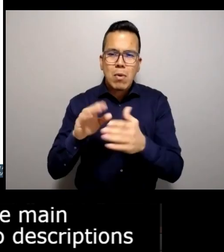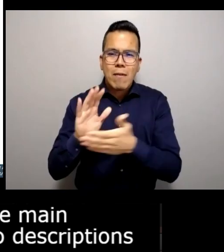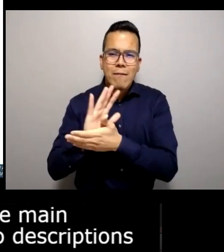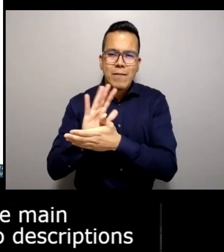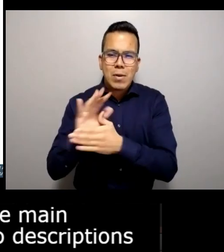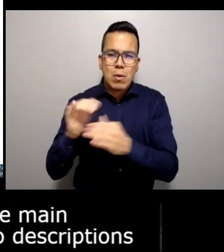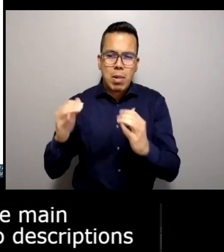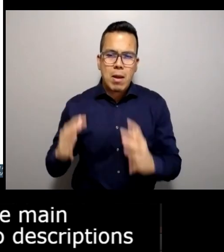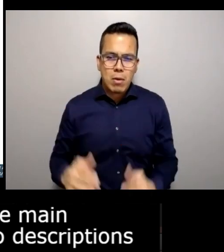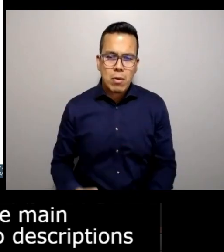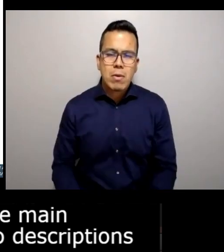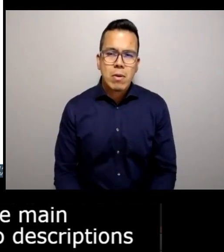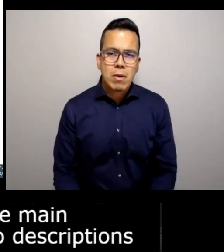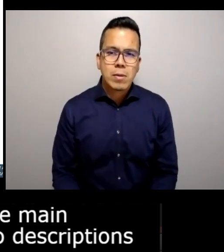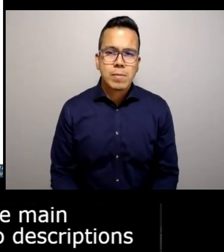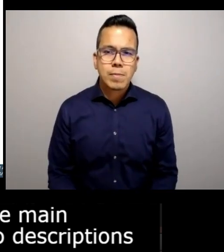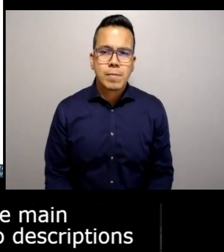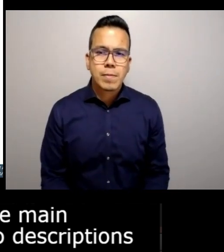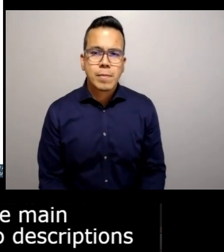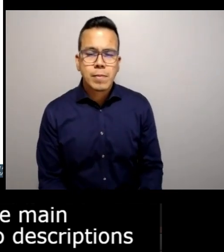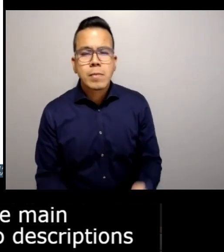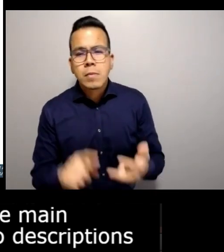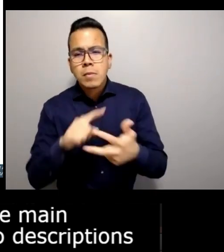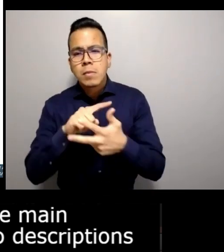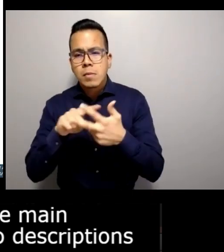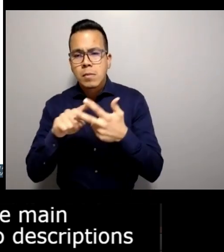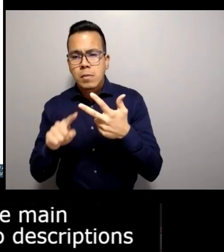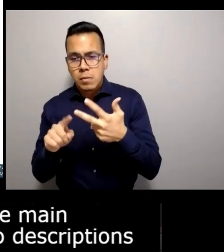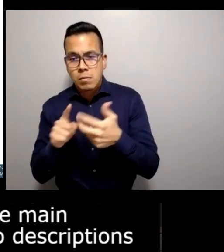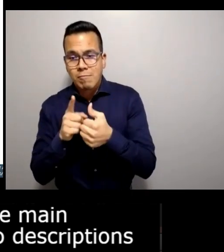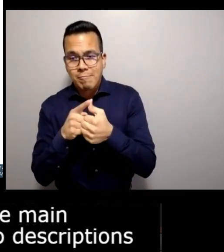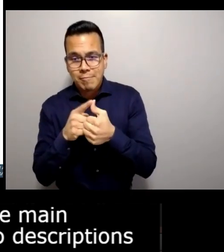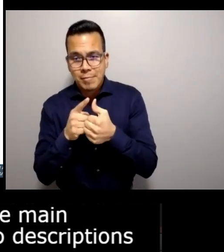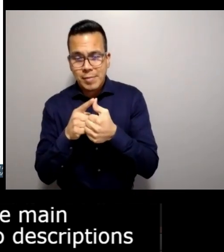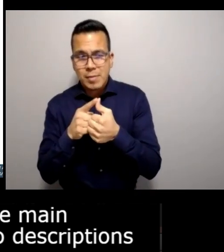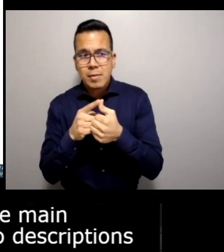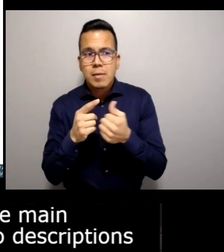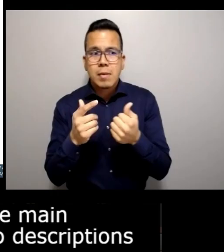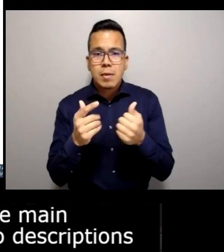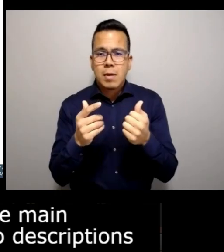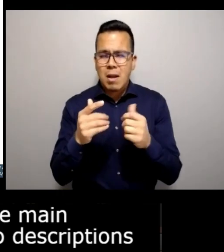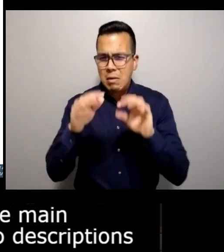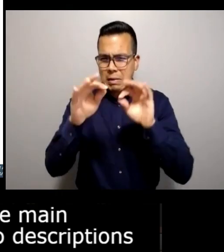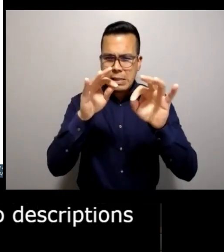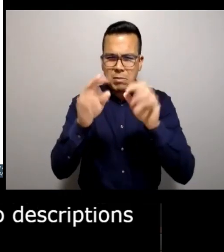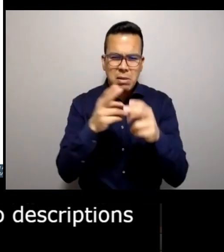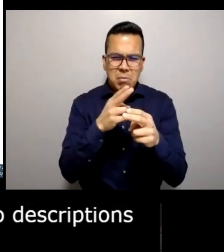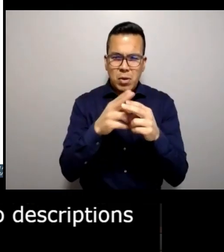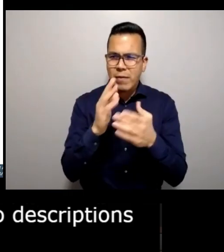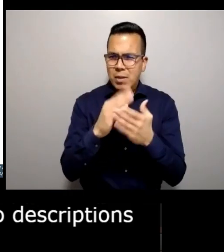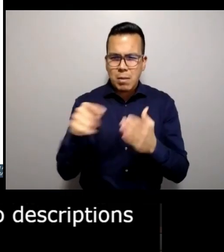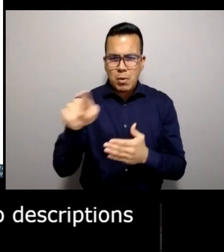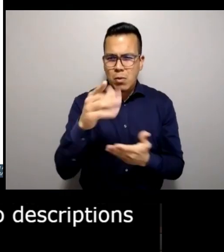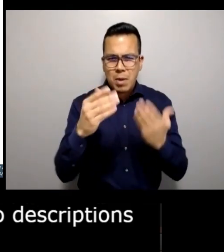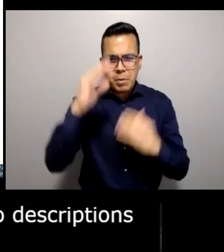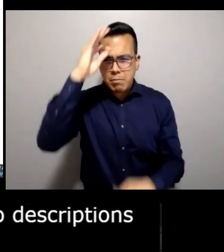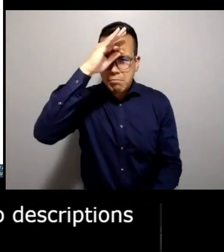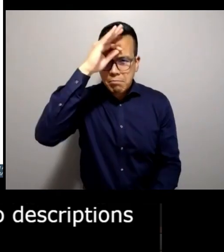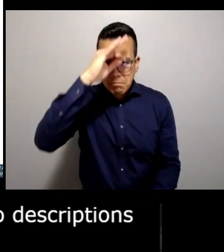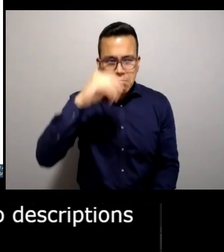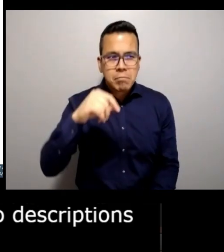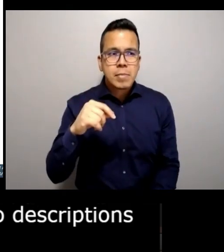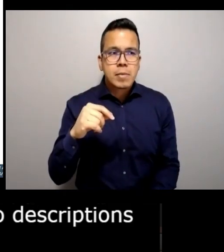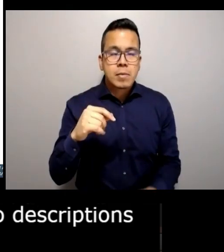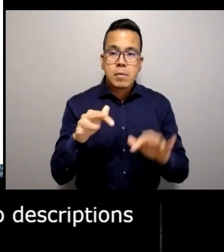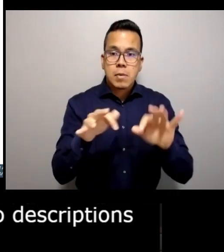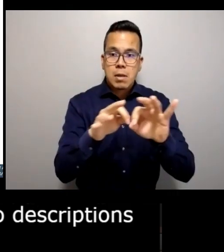So captions, to explain briefly for those who don't know, take